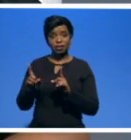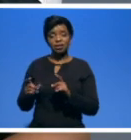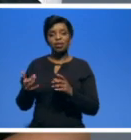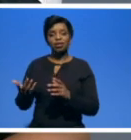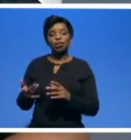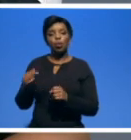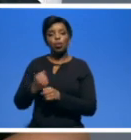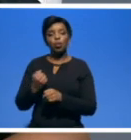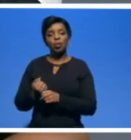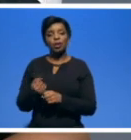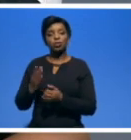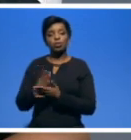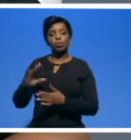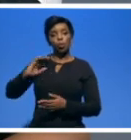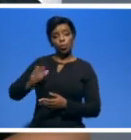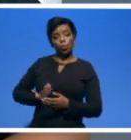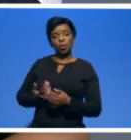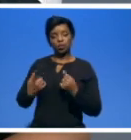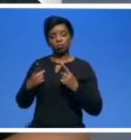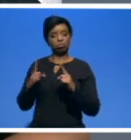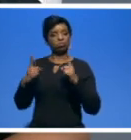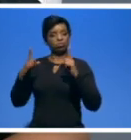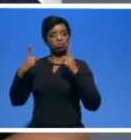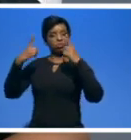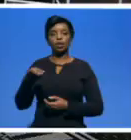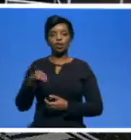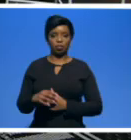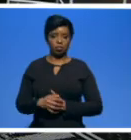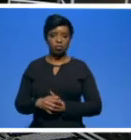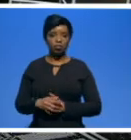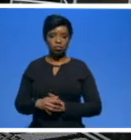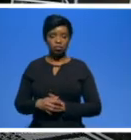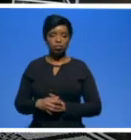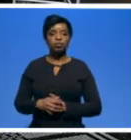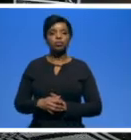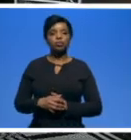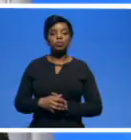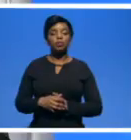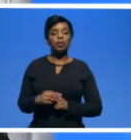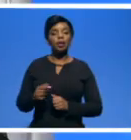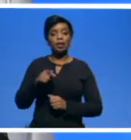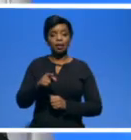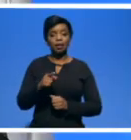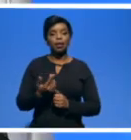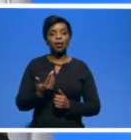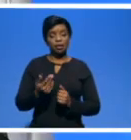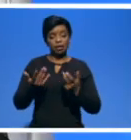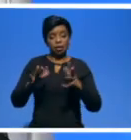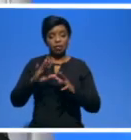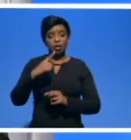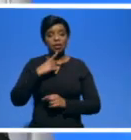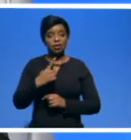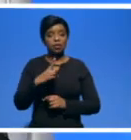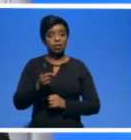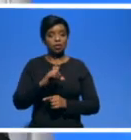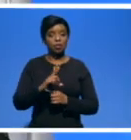making women thrive, in empowering women to thrive economically? The way Commissioner Buletsi Nkateng, the first thing that she had mentioned, ke who reviewed